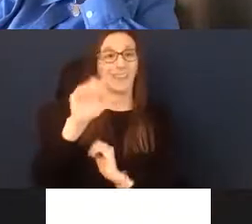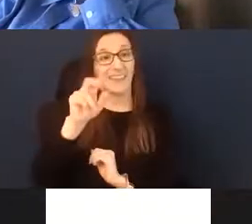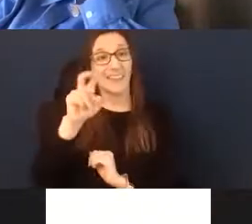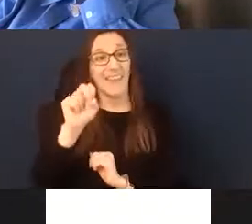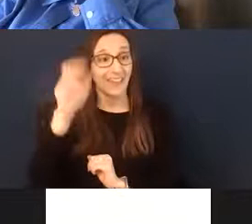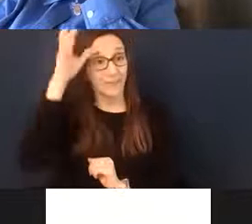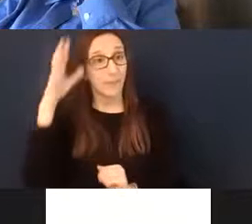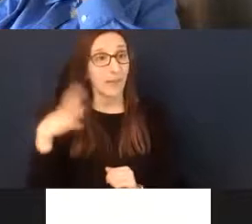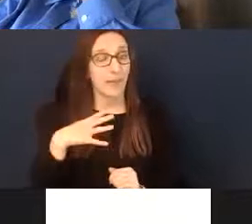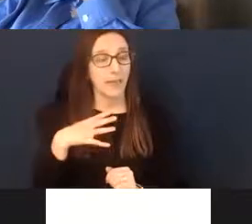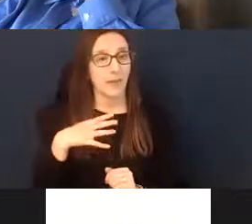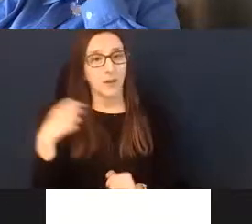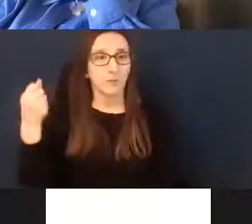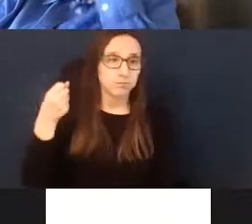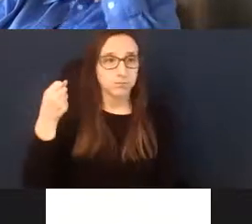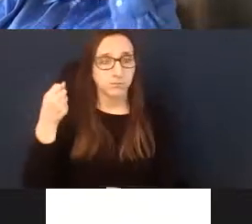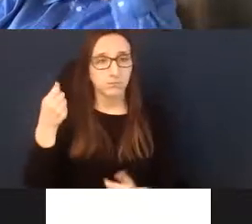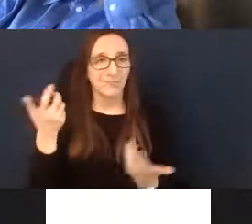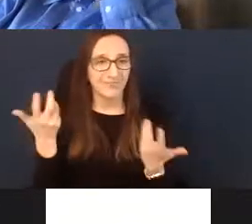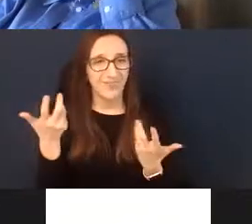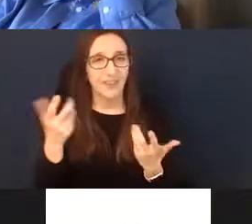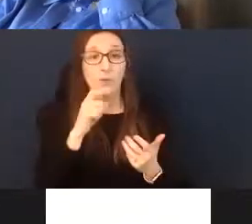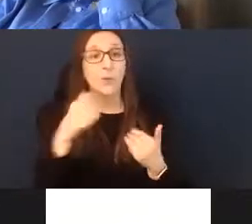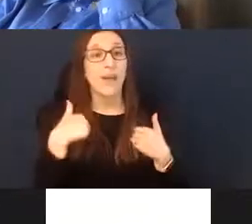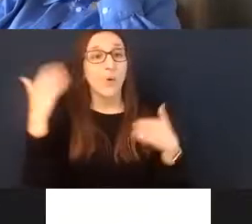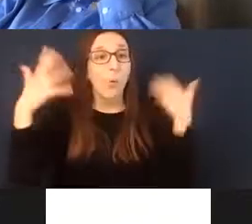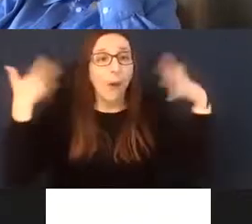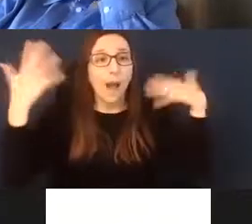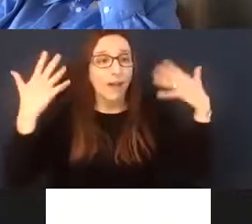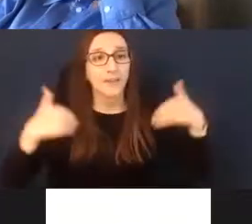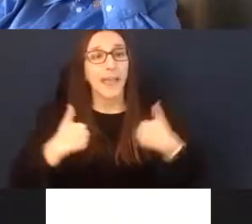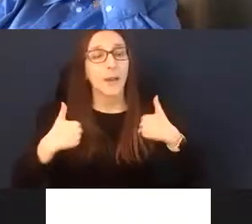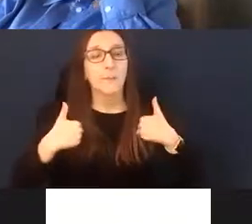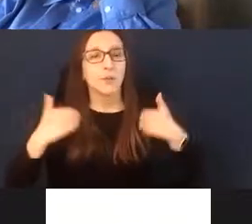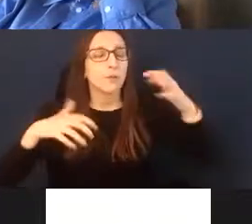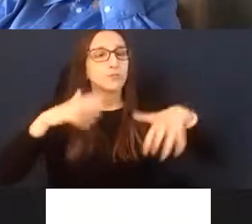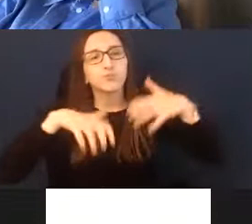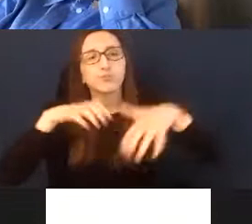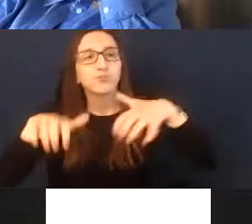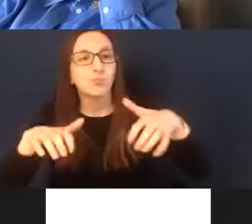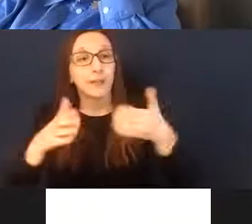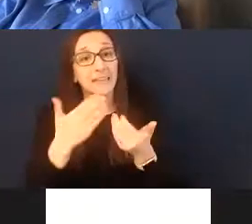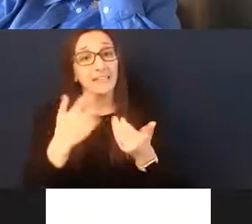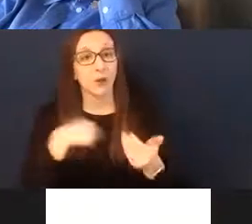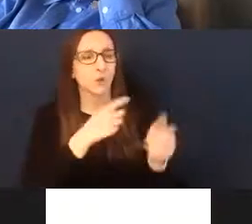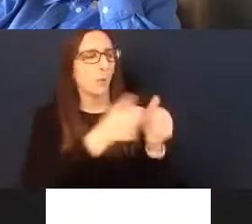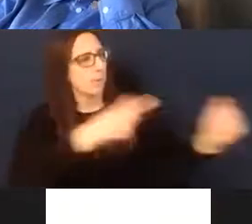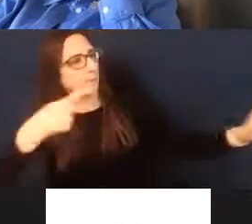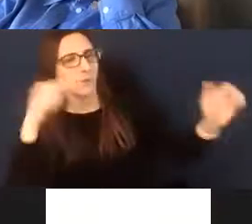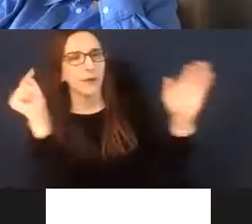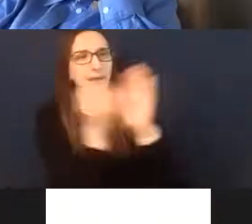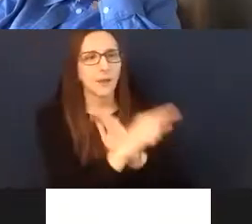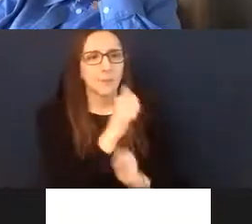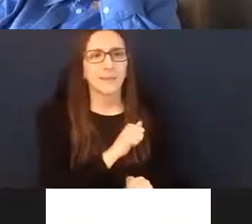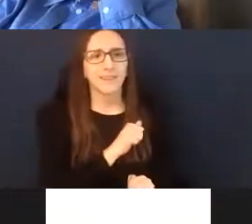back then, but we don't have any wild game roaming around anymore. It wouldn't be easy for us to go out and hunt and get the